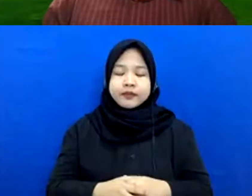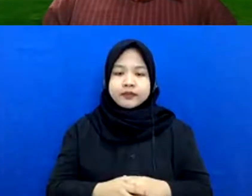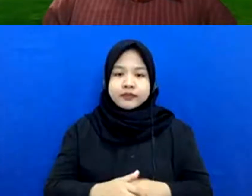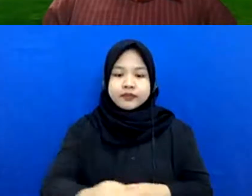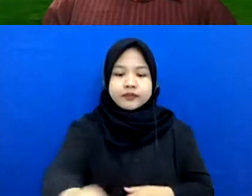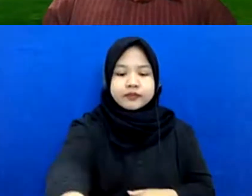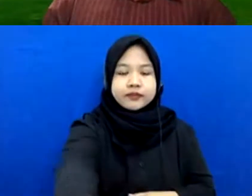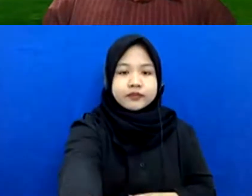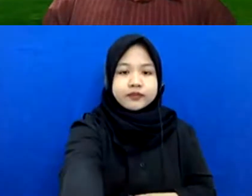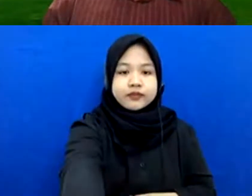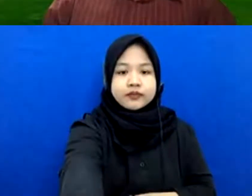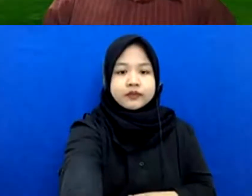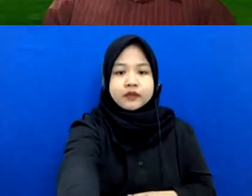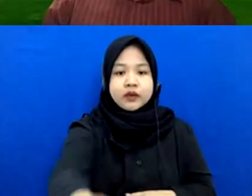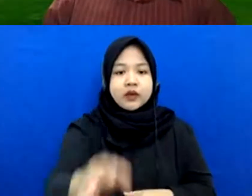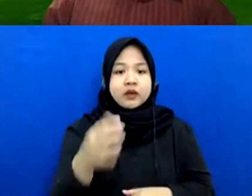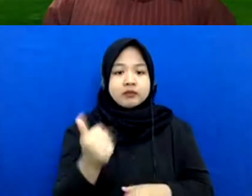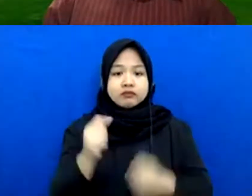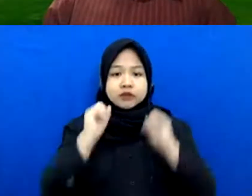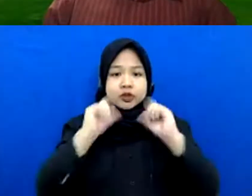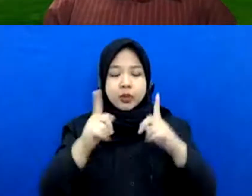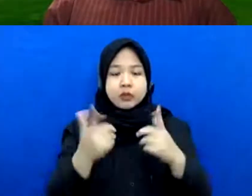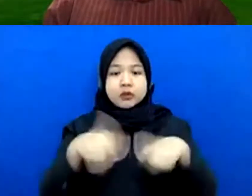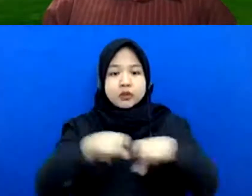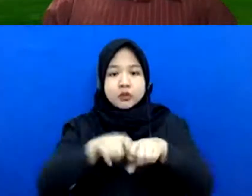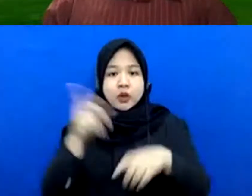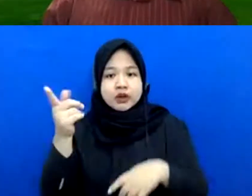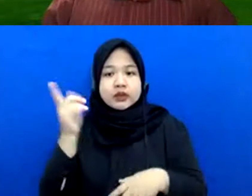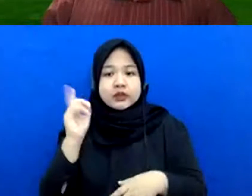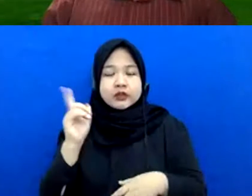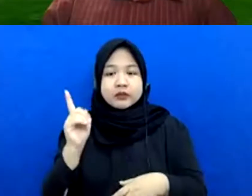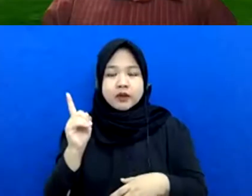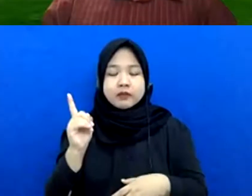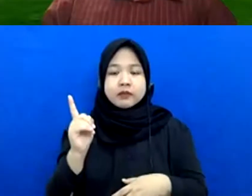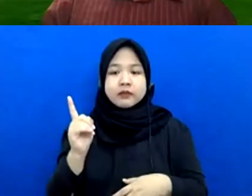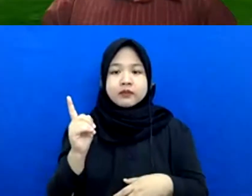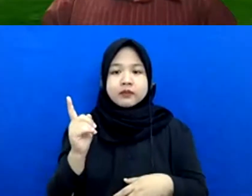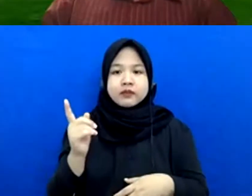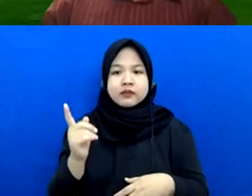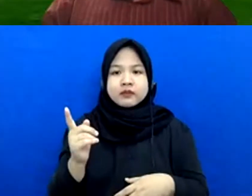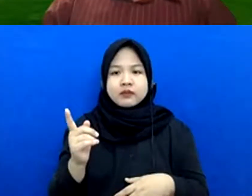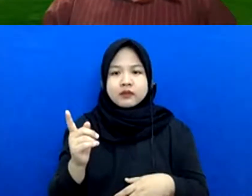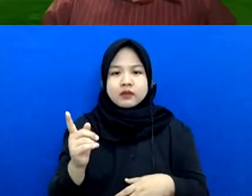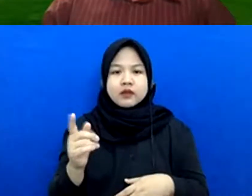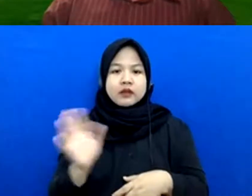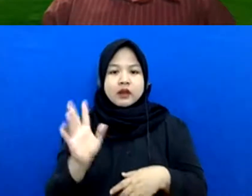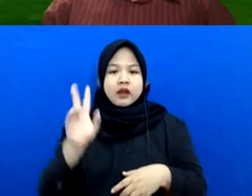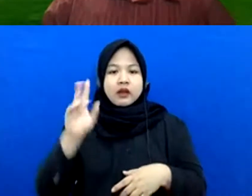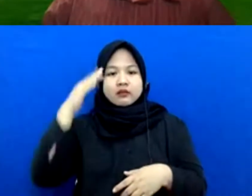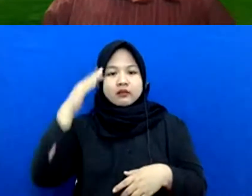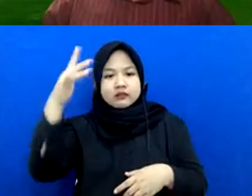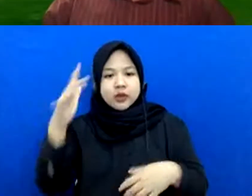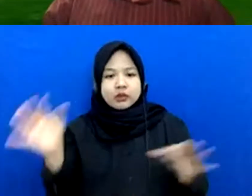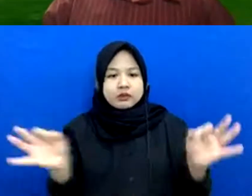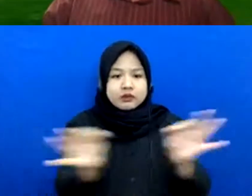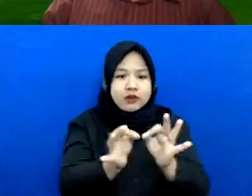really good, because you're not using a grounded theory approach, though, are you? Because you're doing